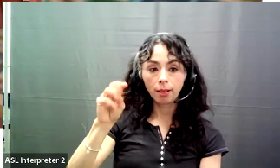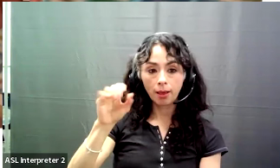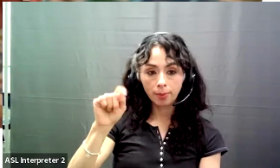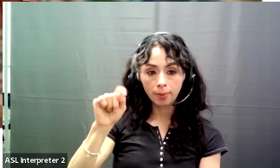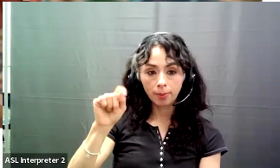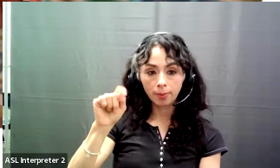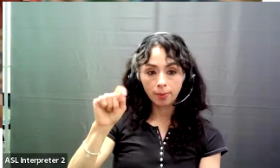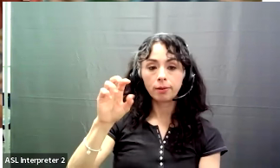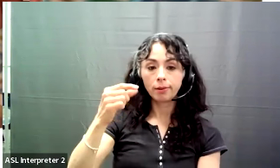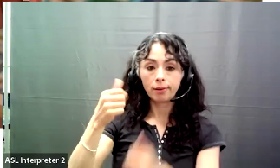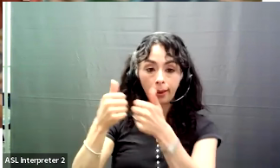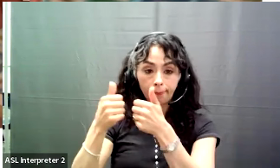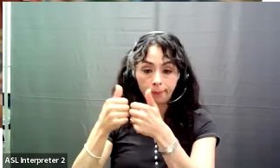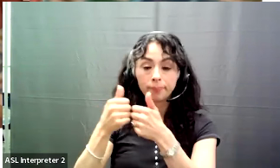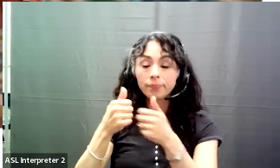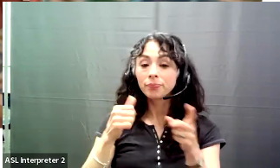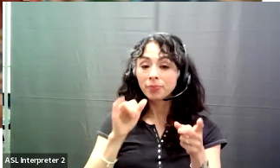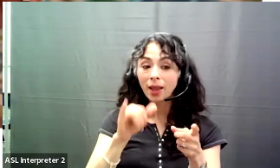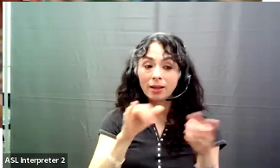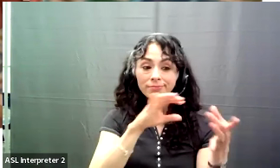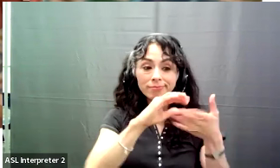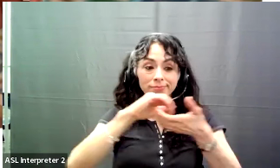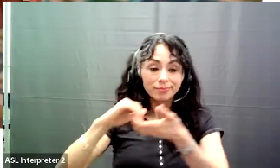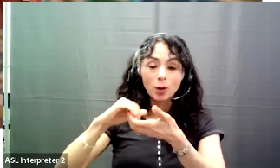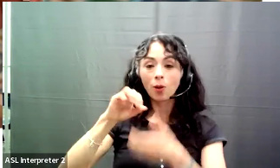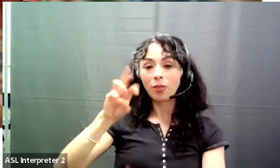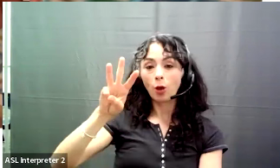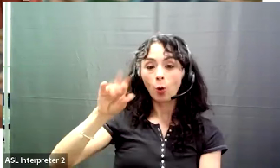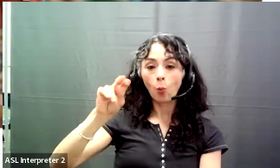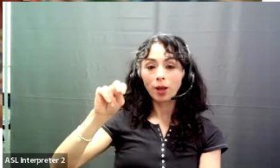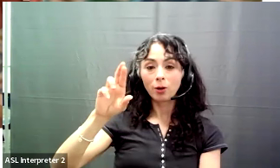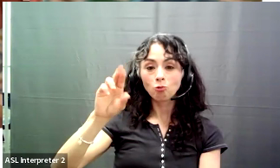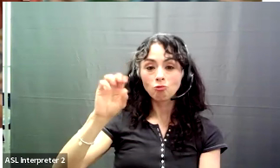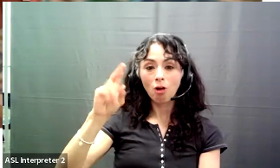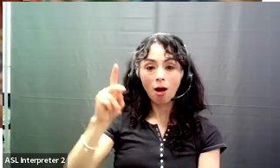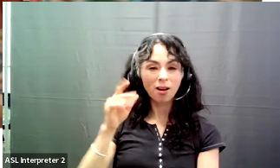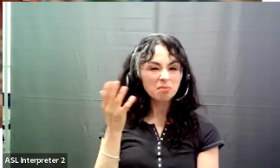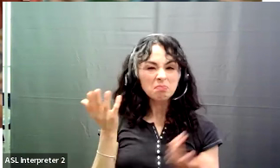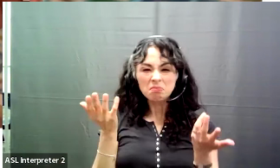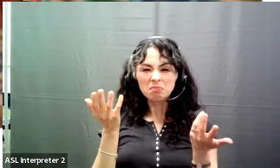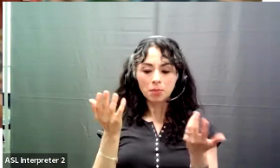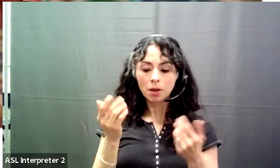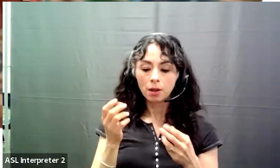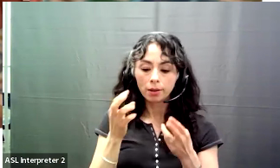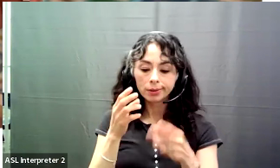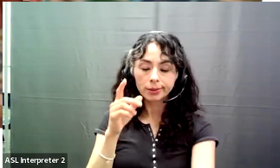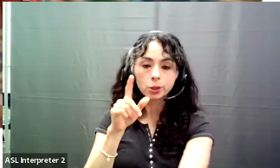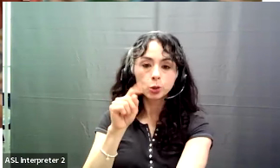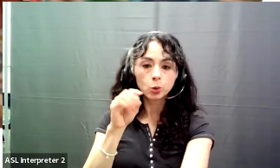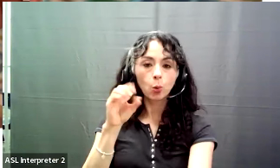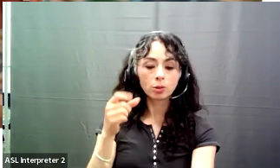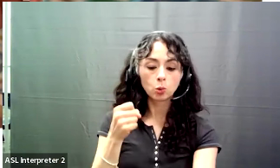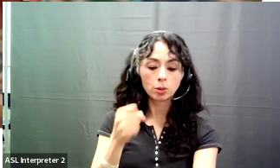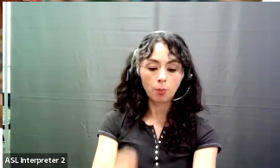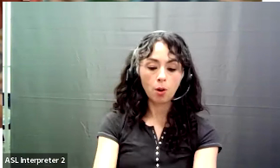has been developed with Windrock International. It allows and serves as a tool